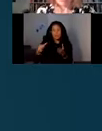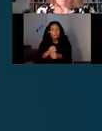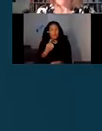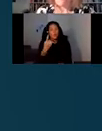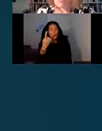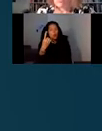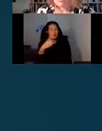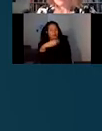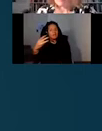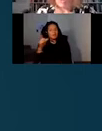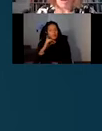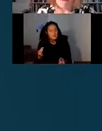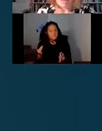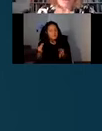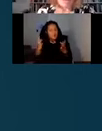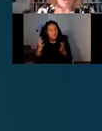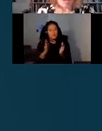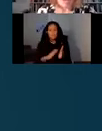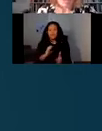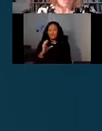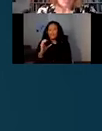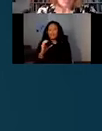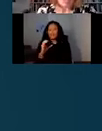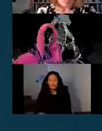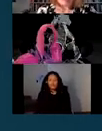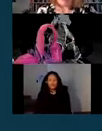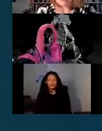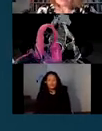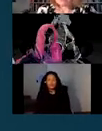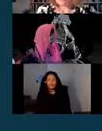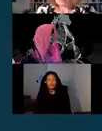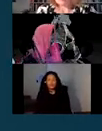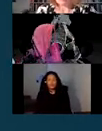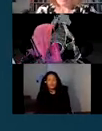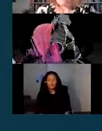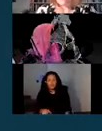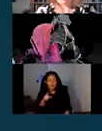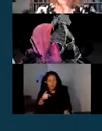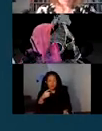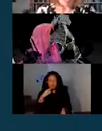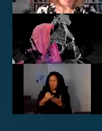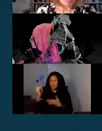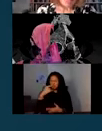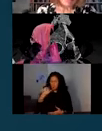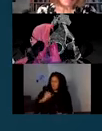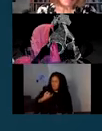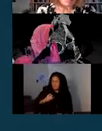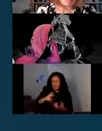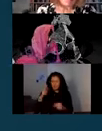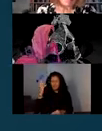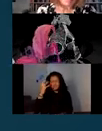Essex woman furious, Margaret Cavendish. She protested it was hardly her fault if she made